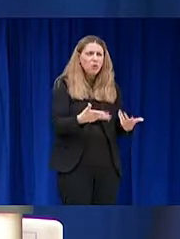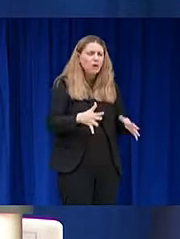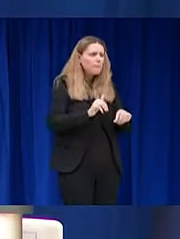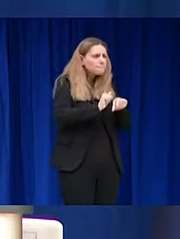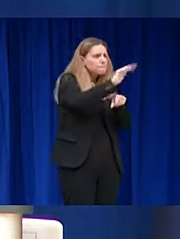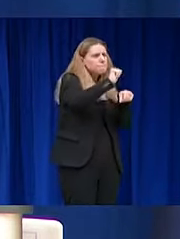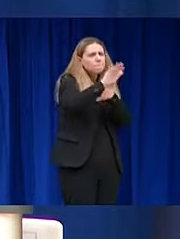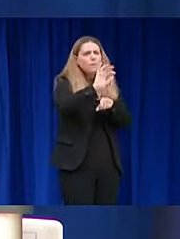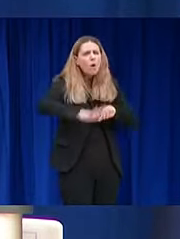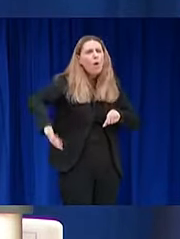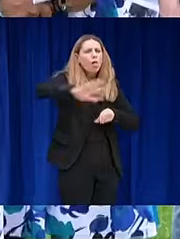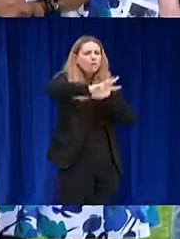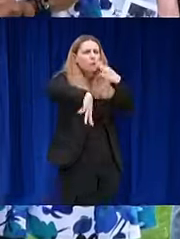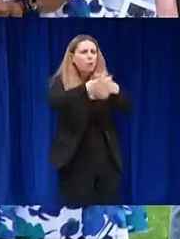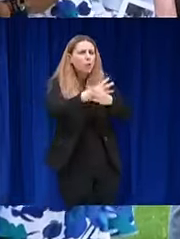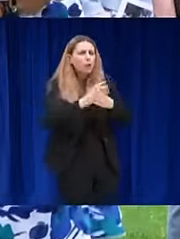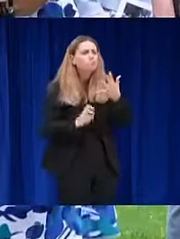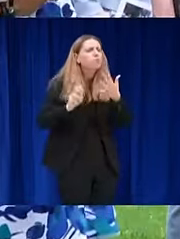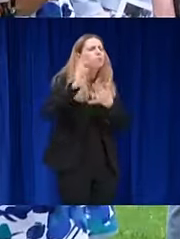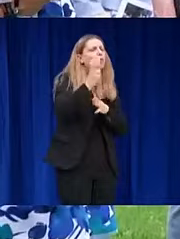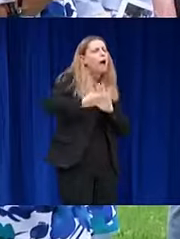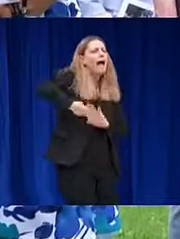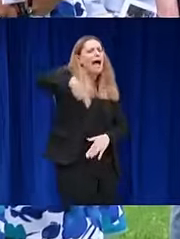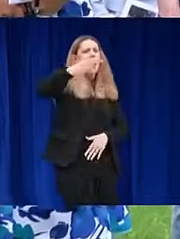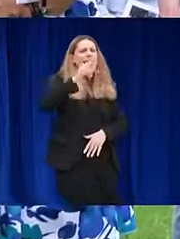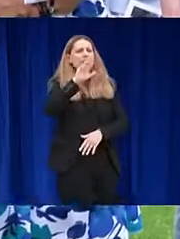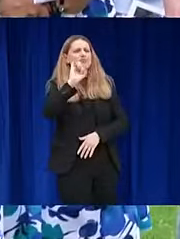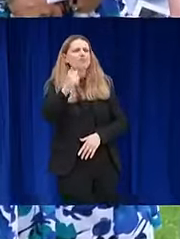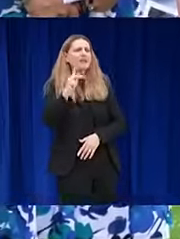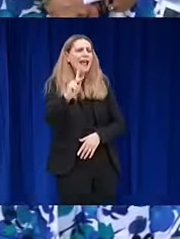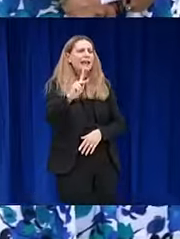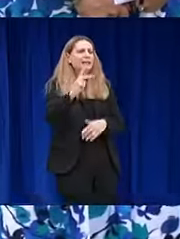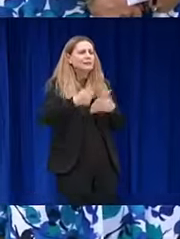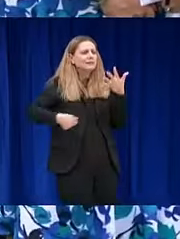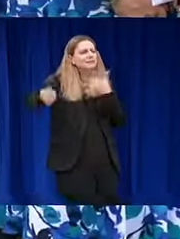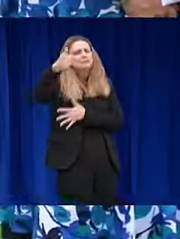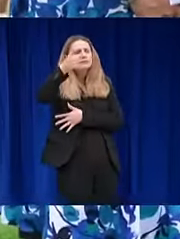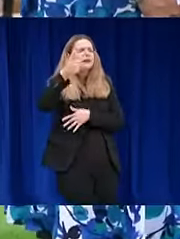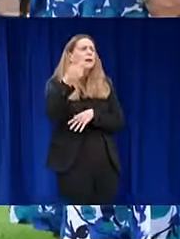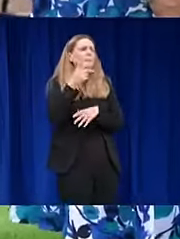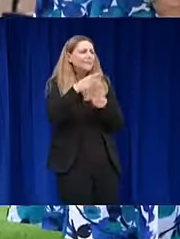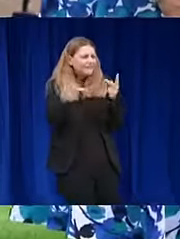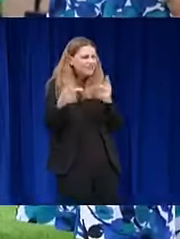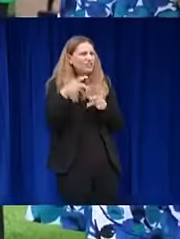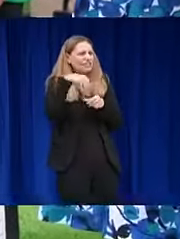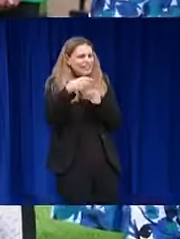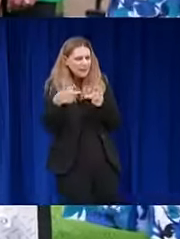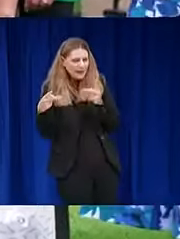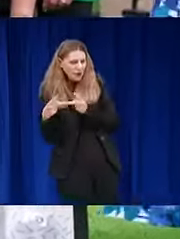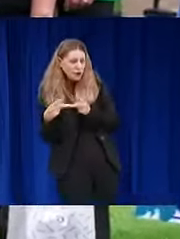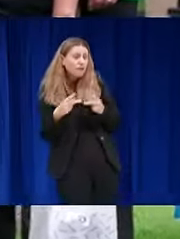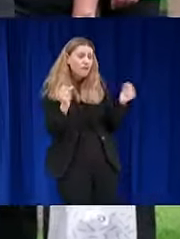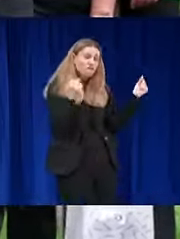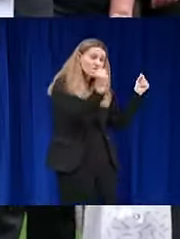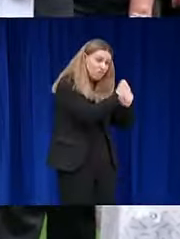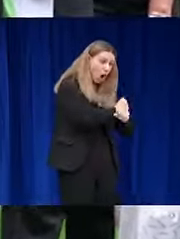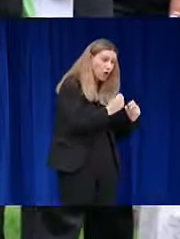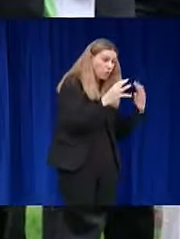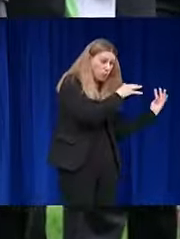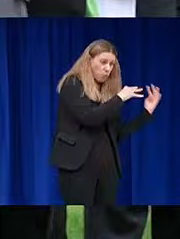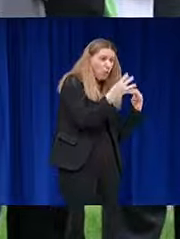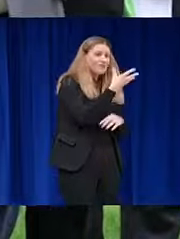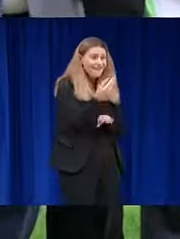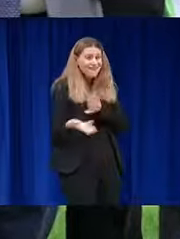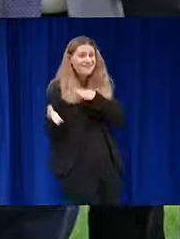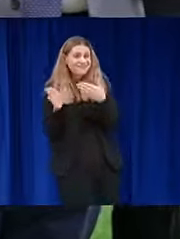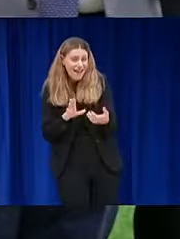high-ranking positions in the Pentagon, and fought and died alongside their teammates. That is why we are committed to